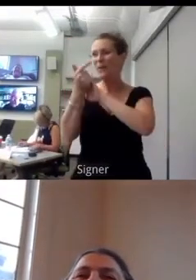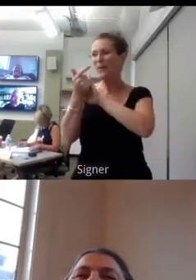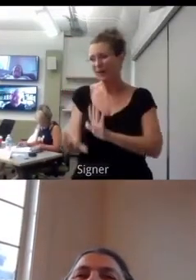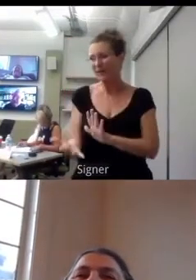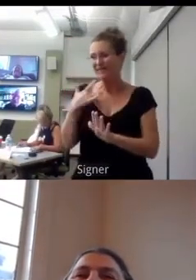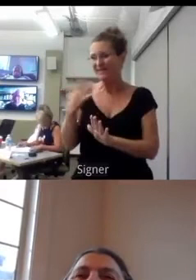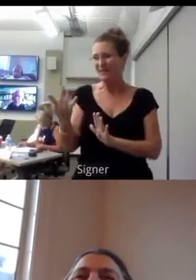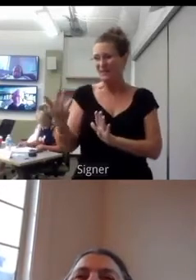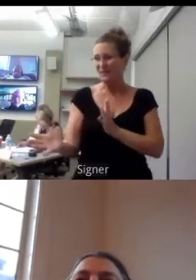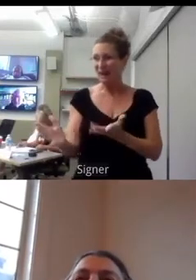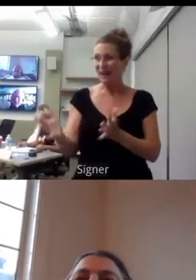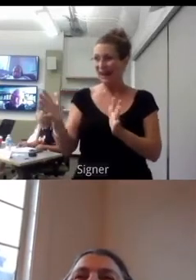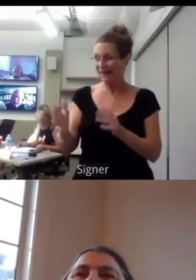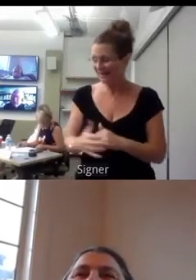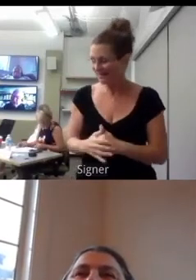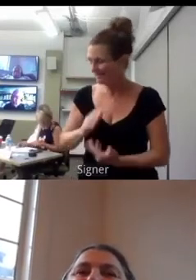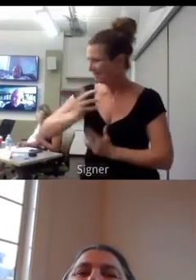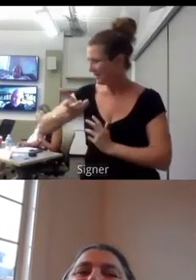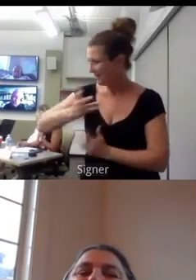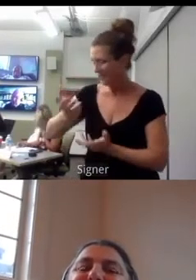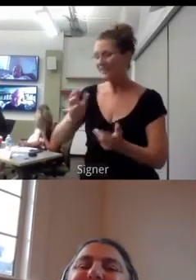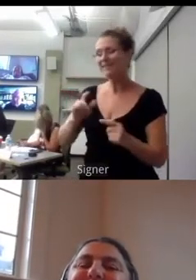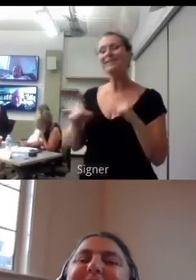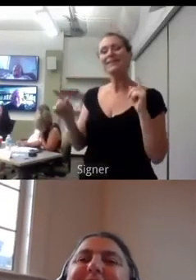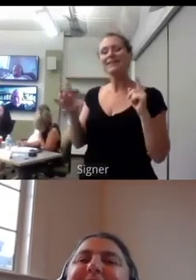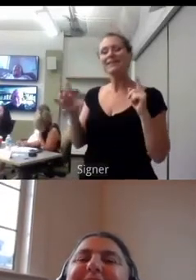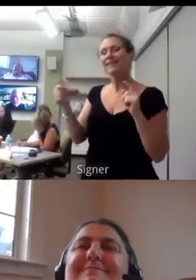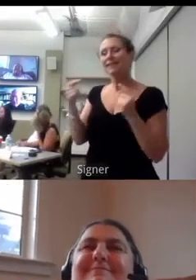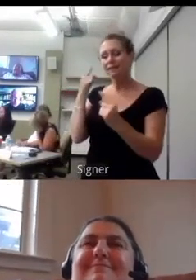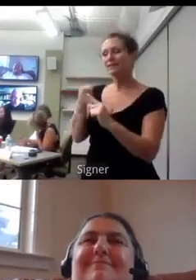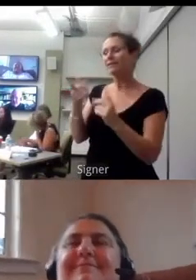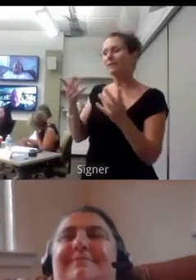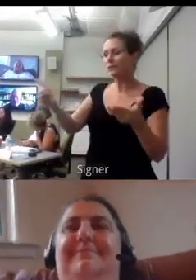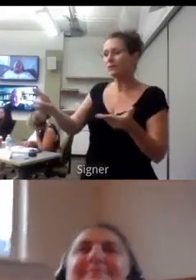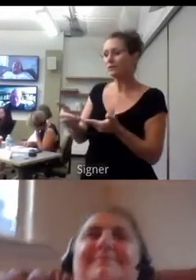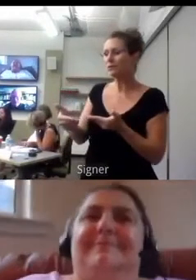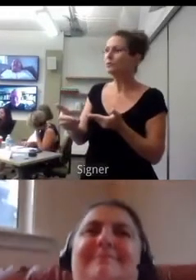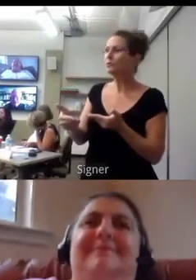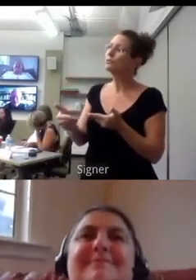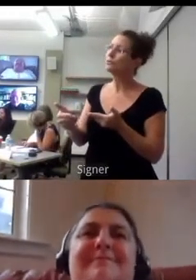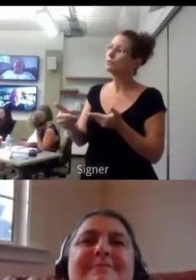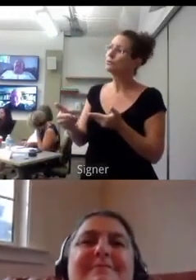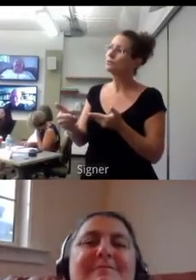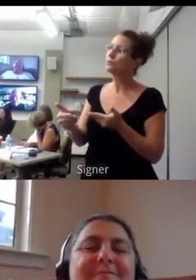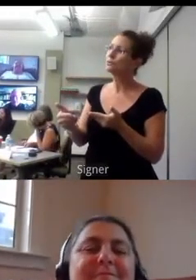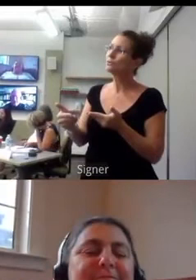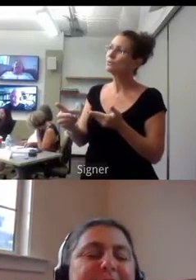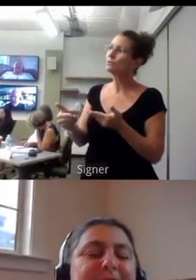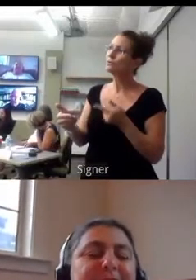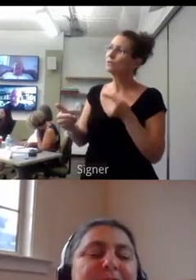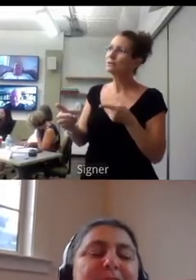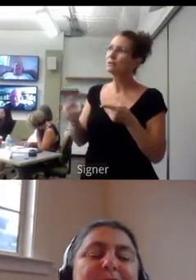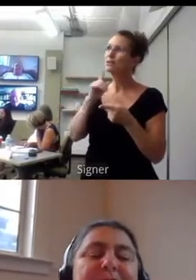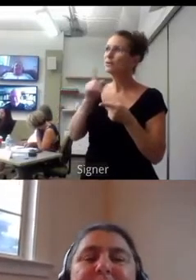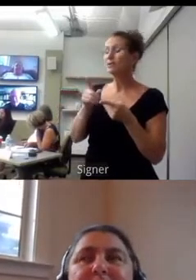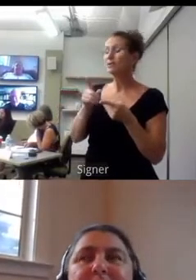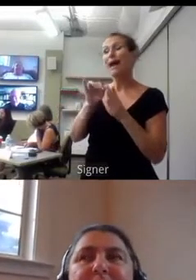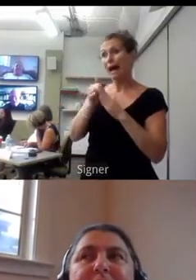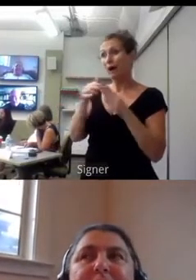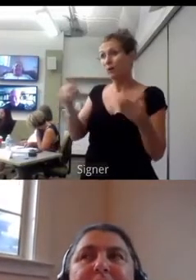just to make another point, you introduced this in a very, very important way. In Europe, we